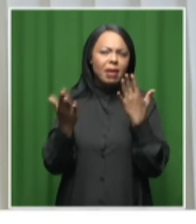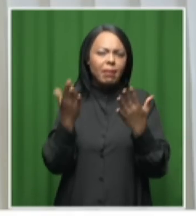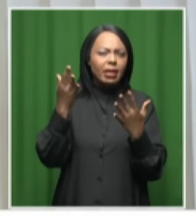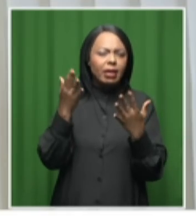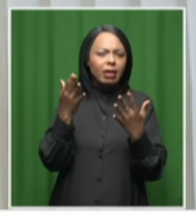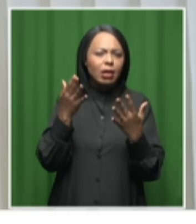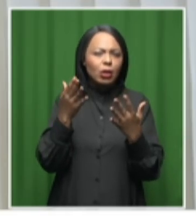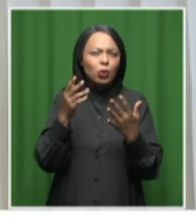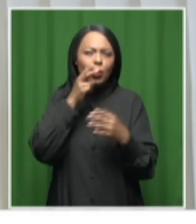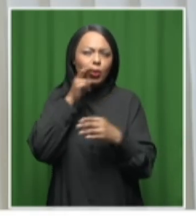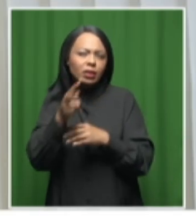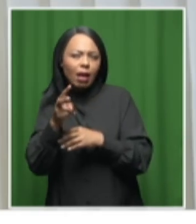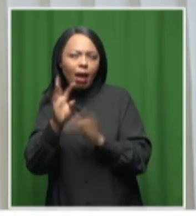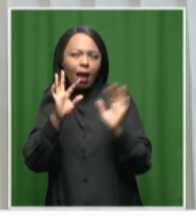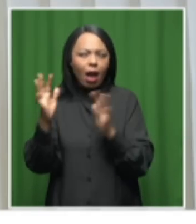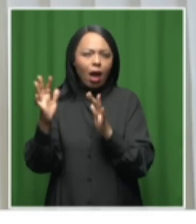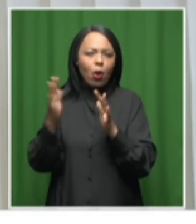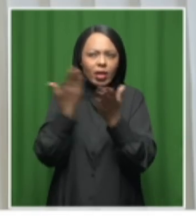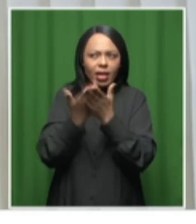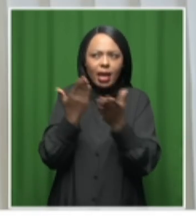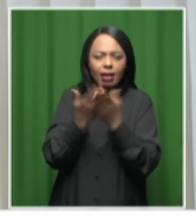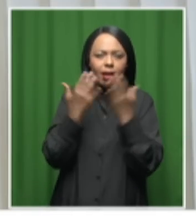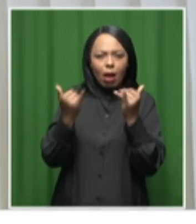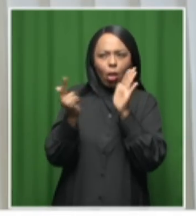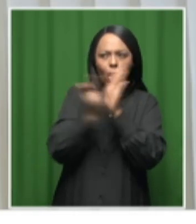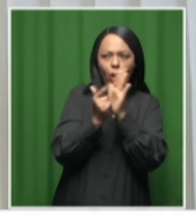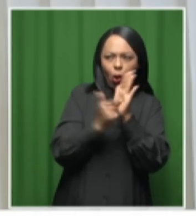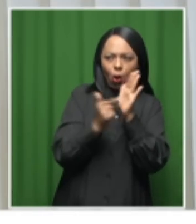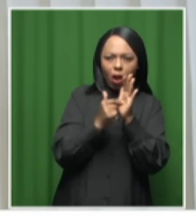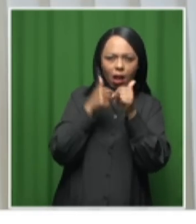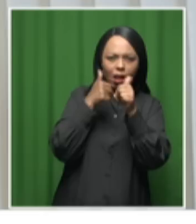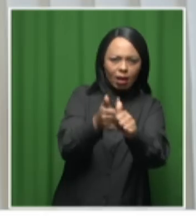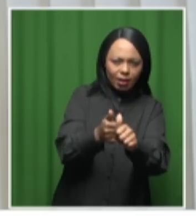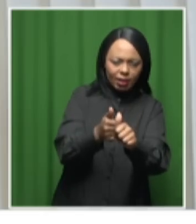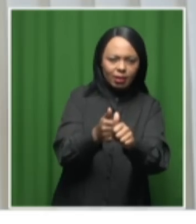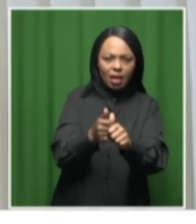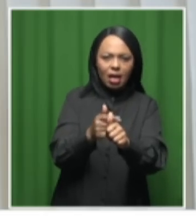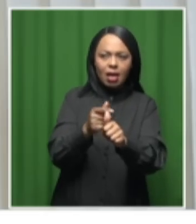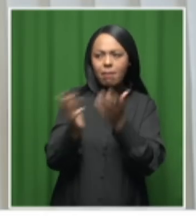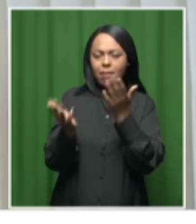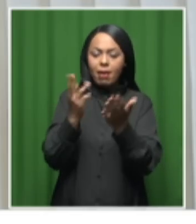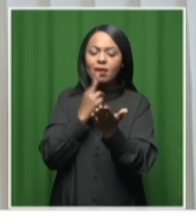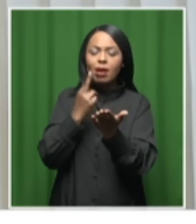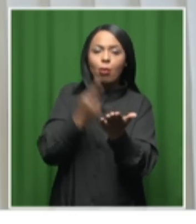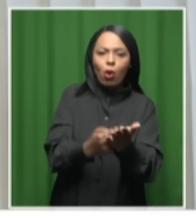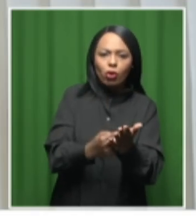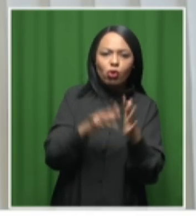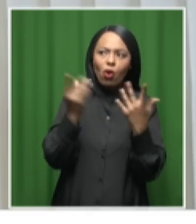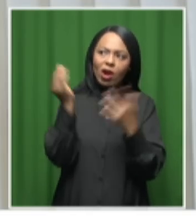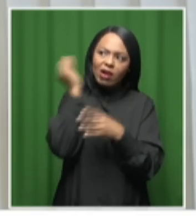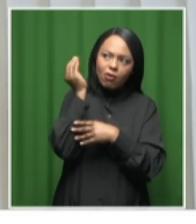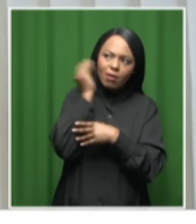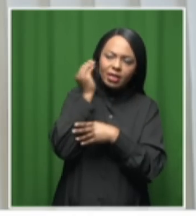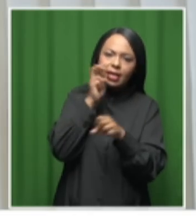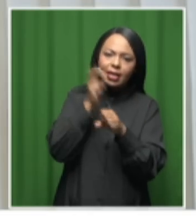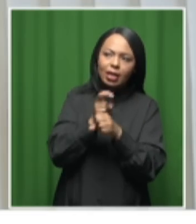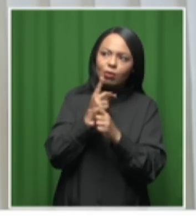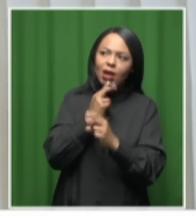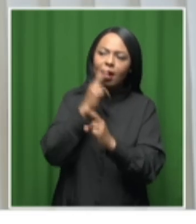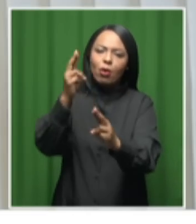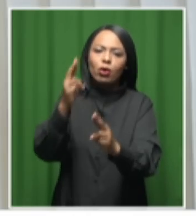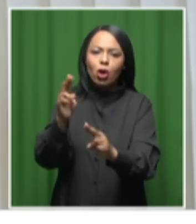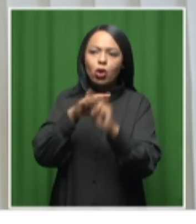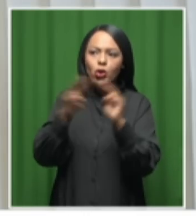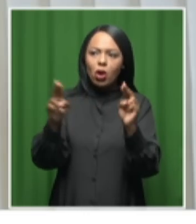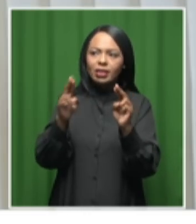this particular issue and draw the line. It is in instances where the reporting or the information that ought to be reported is not ripe as